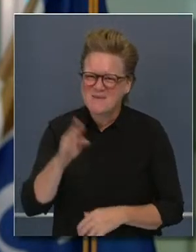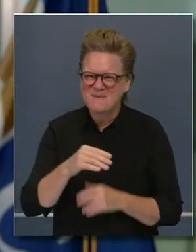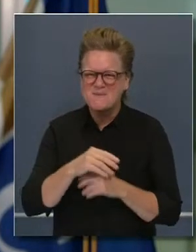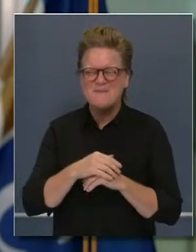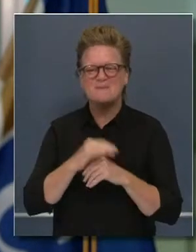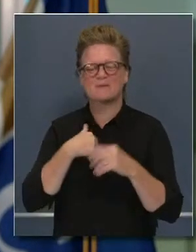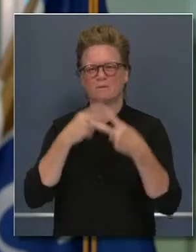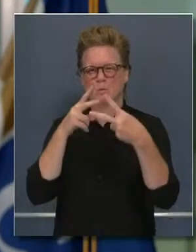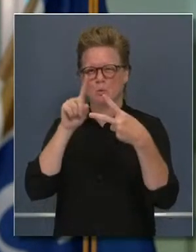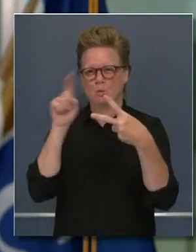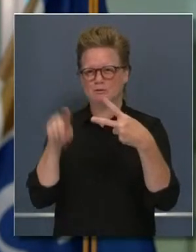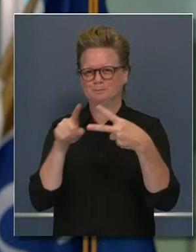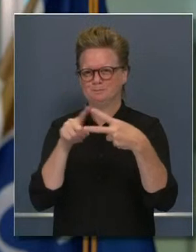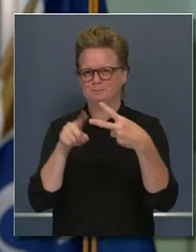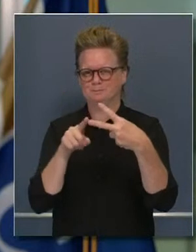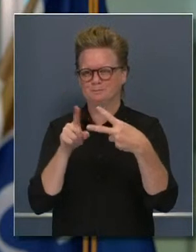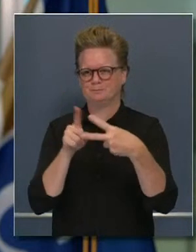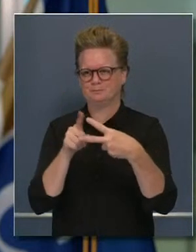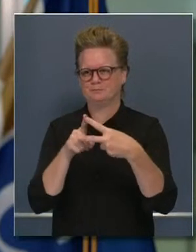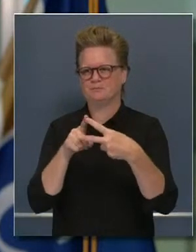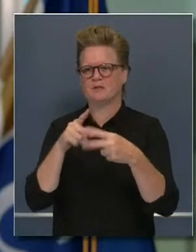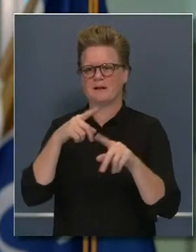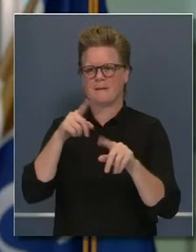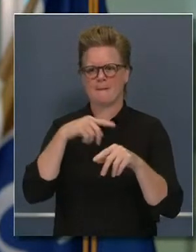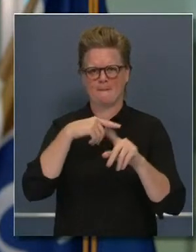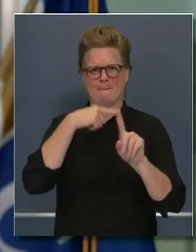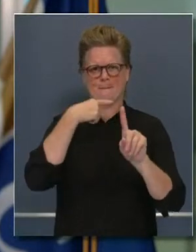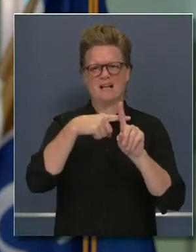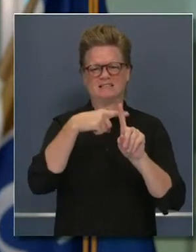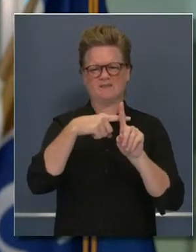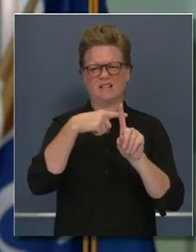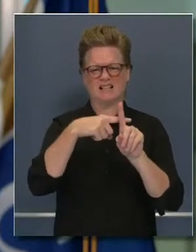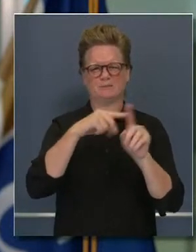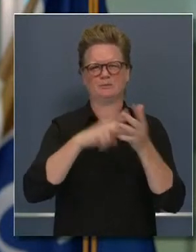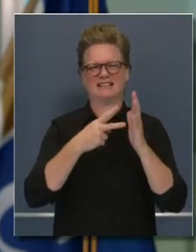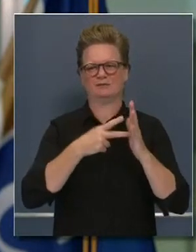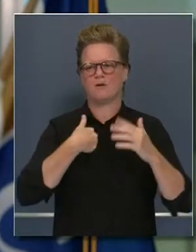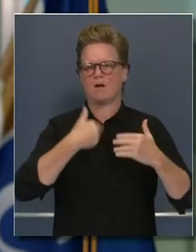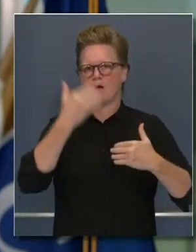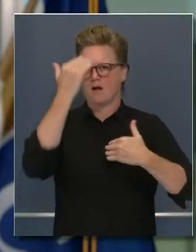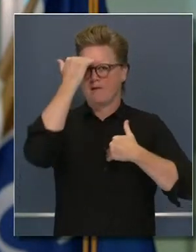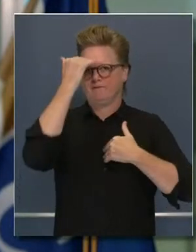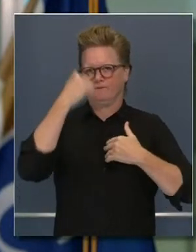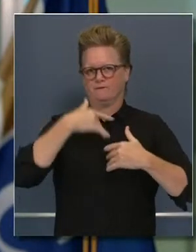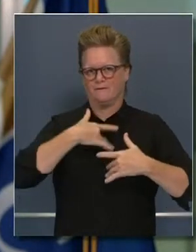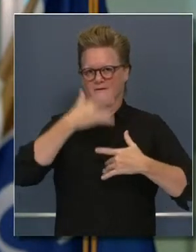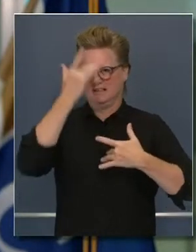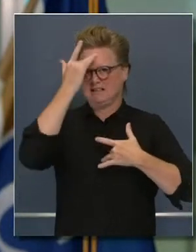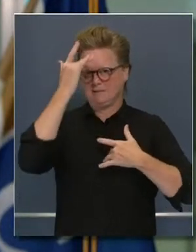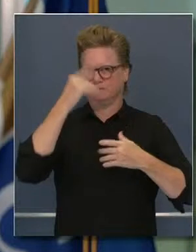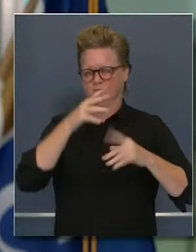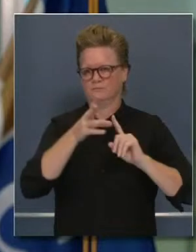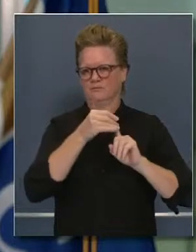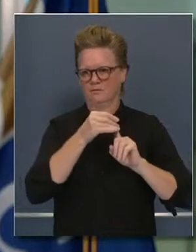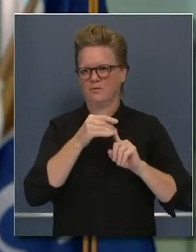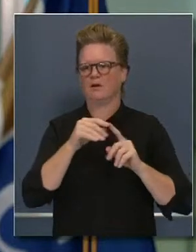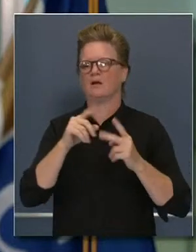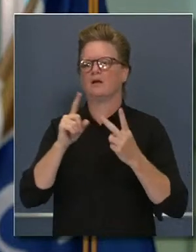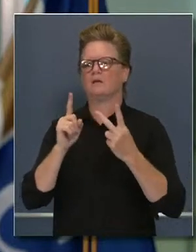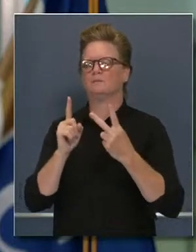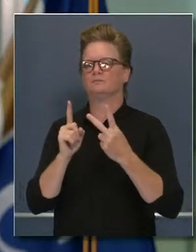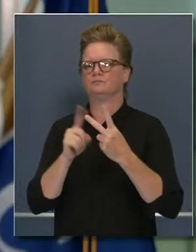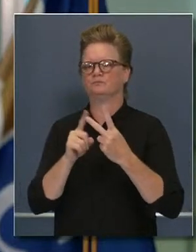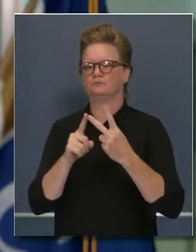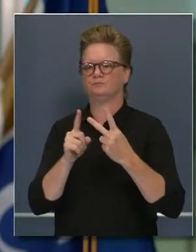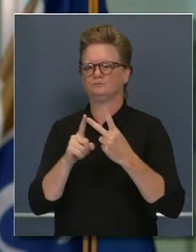in the positivity rate leaning more towards these reopenings that we're seeing across these counties? And two, we're seeing,